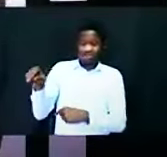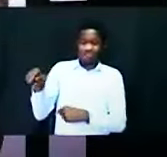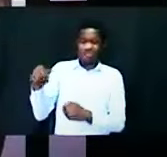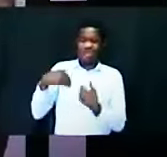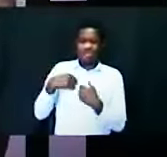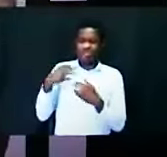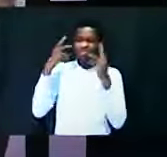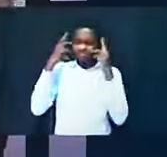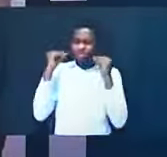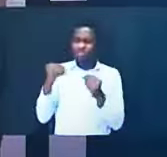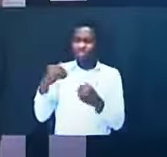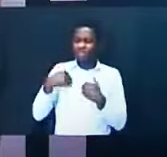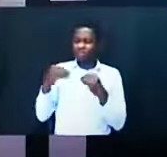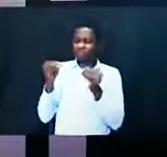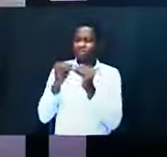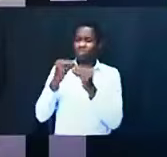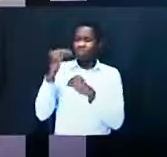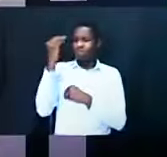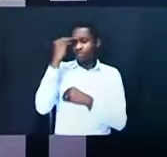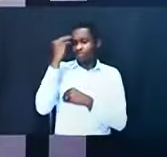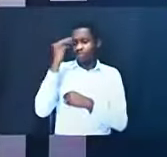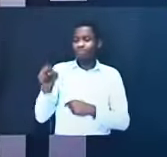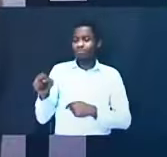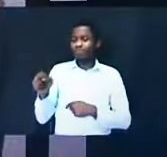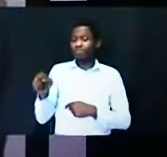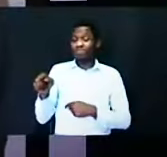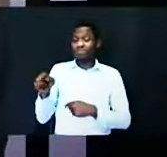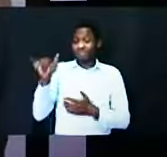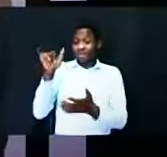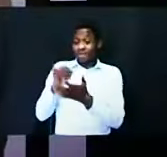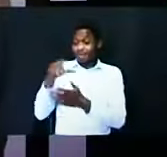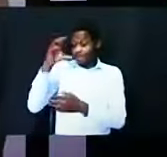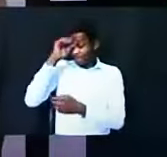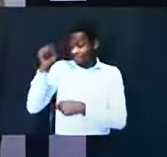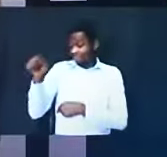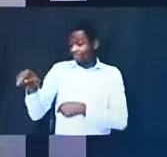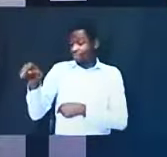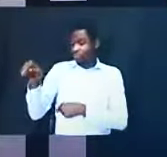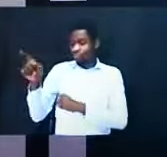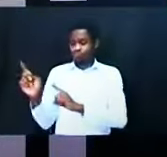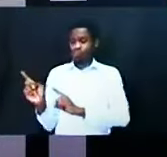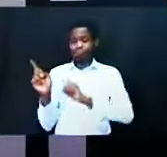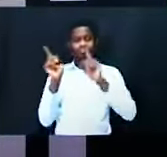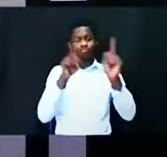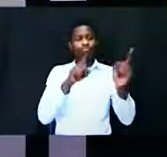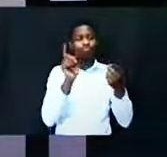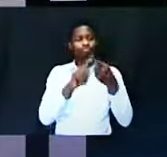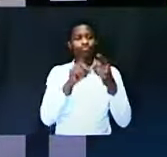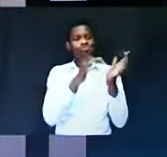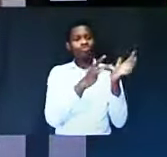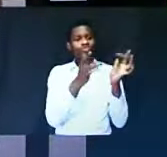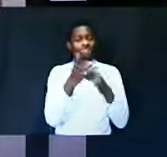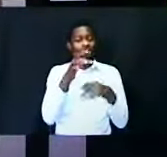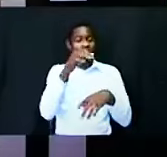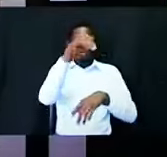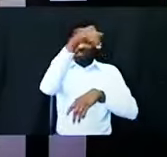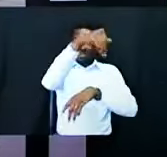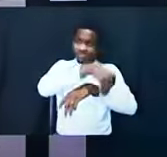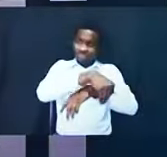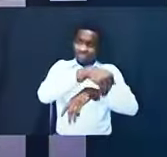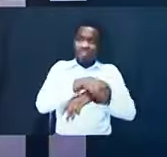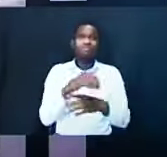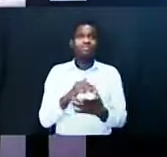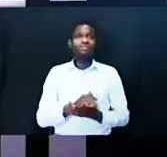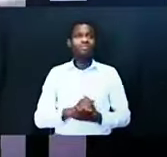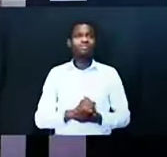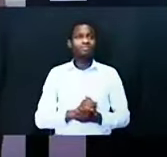lot. He came to Jesus at night. Because that big man shouldn't go